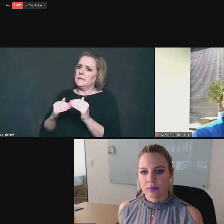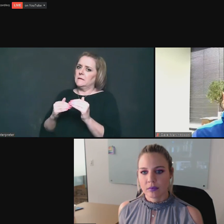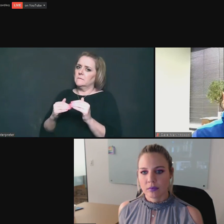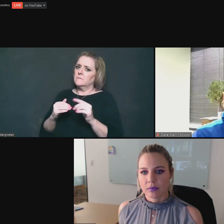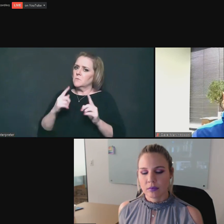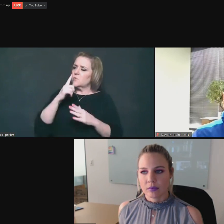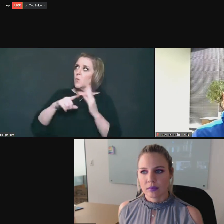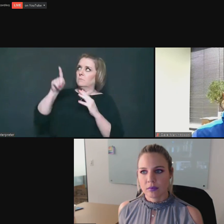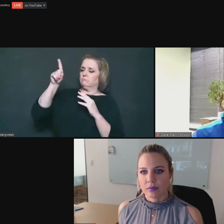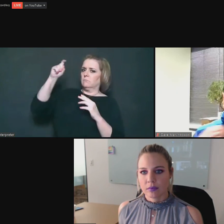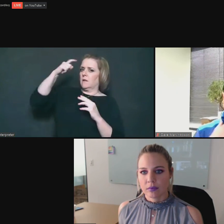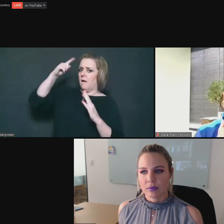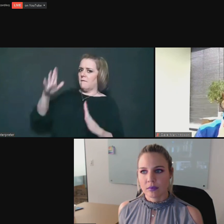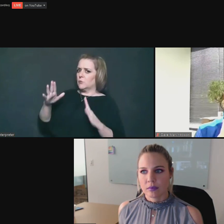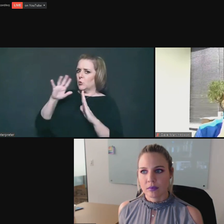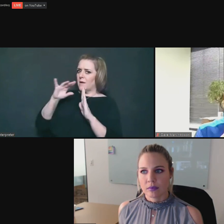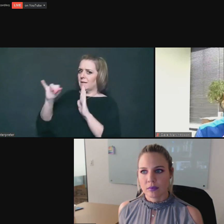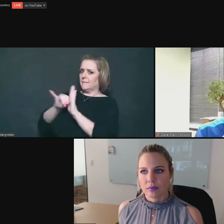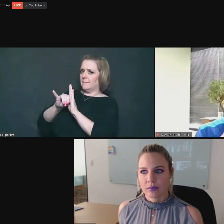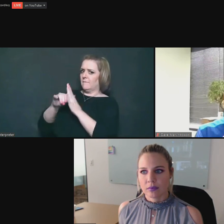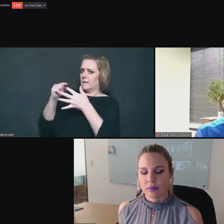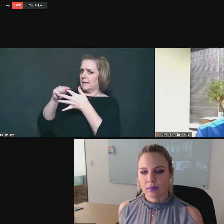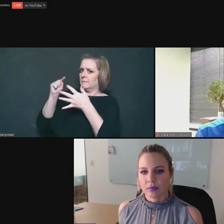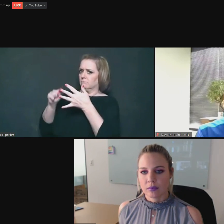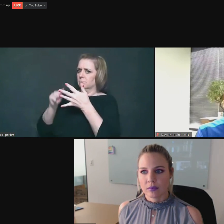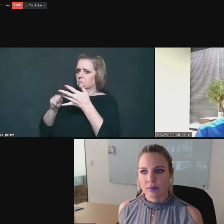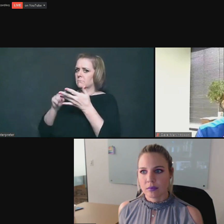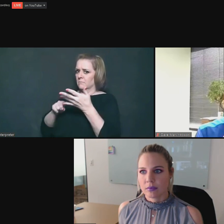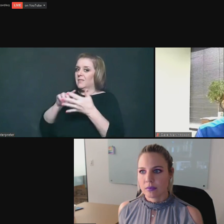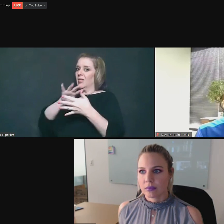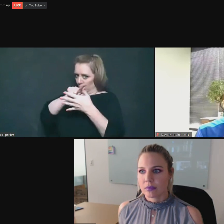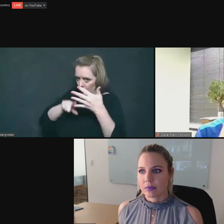in the governor's order. Does that make sense?